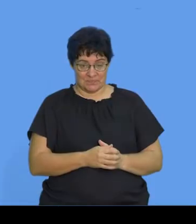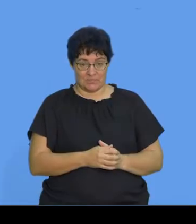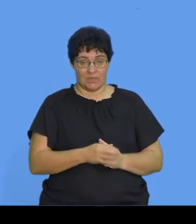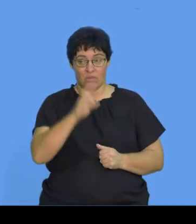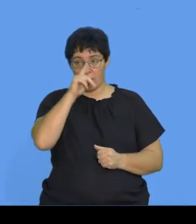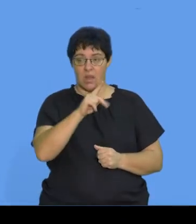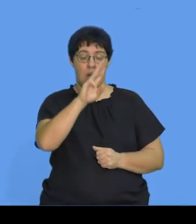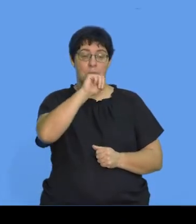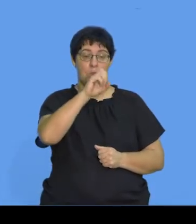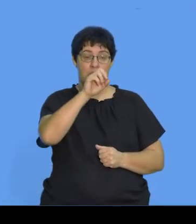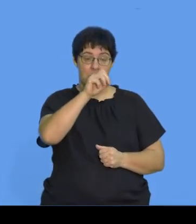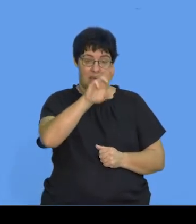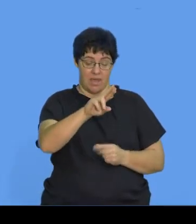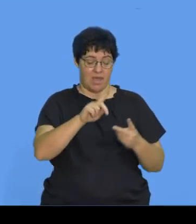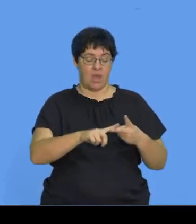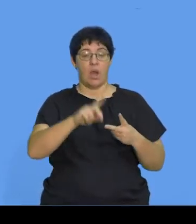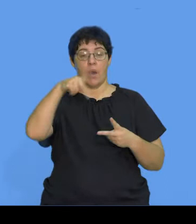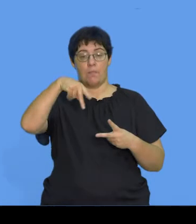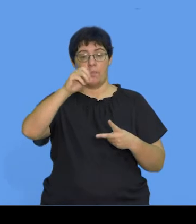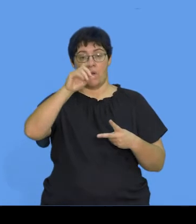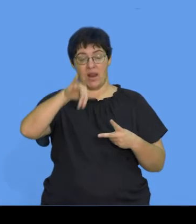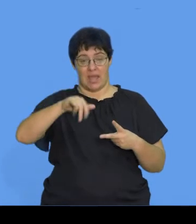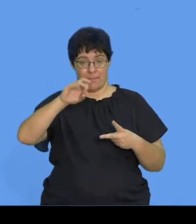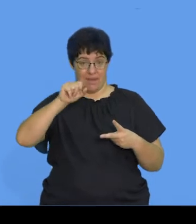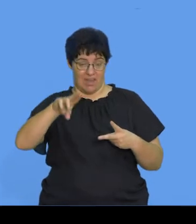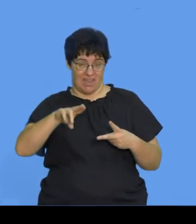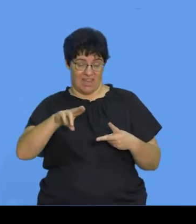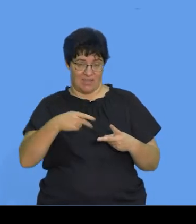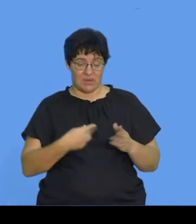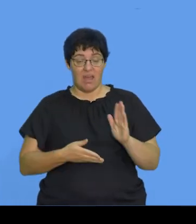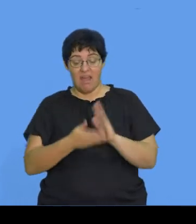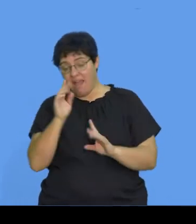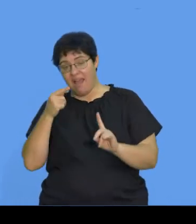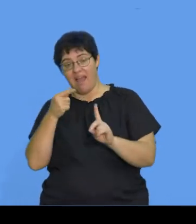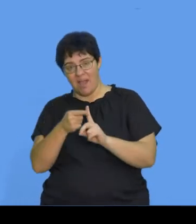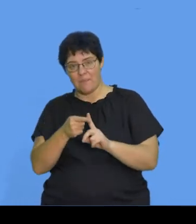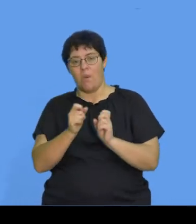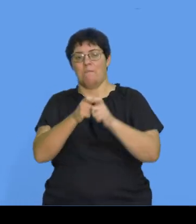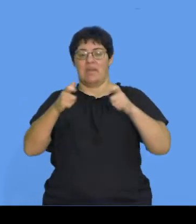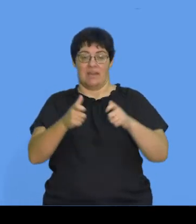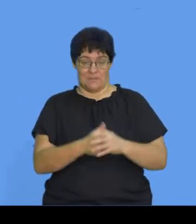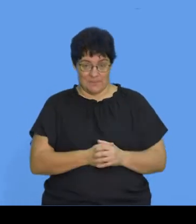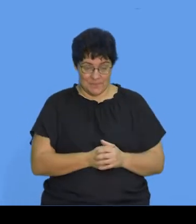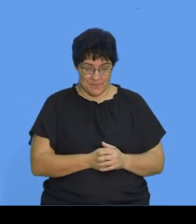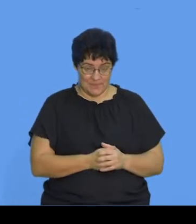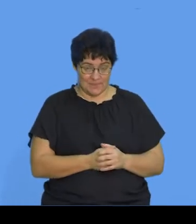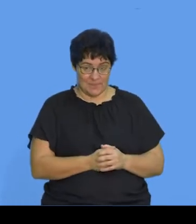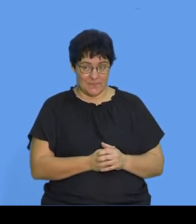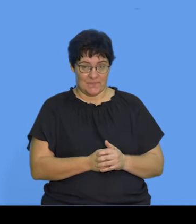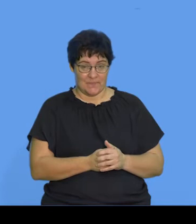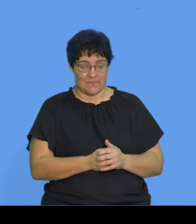that. Okay, remember, monomer, polymer. They are on our road to making them slightly